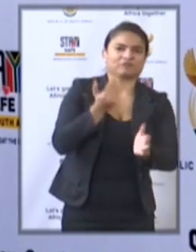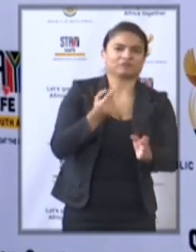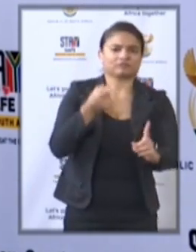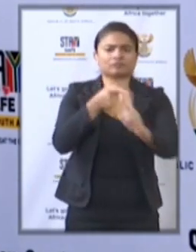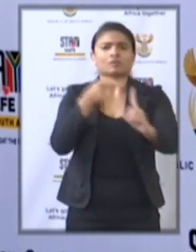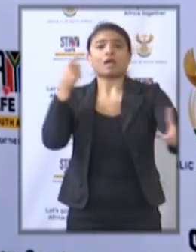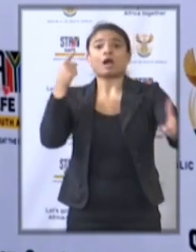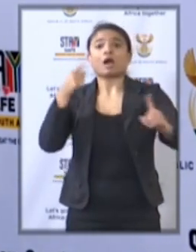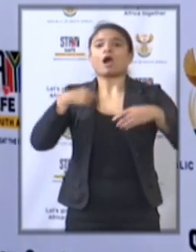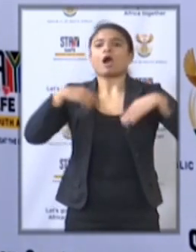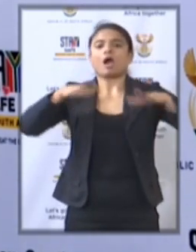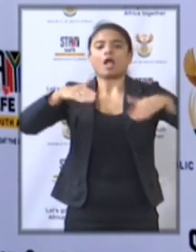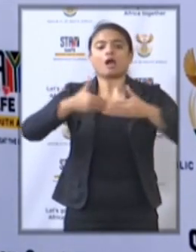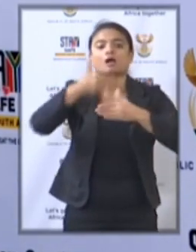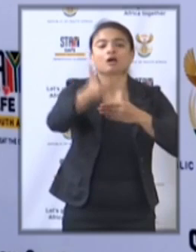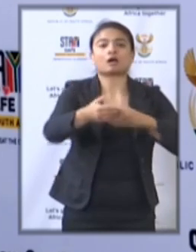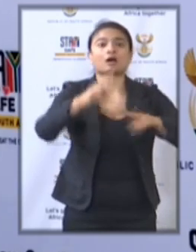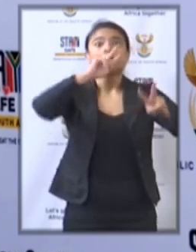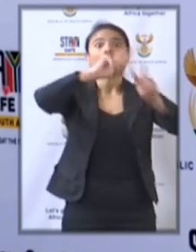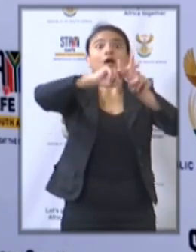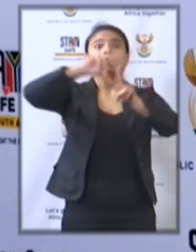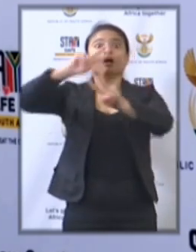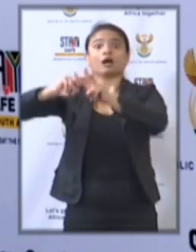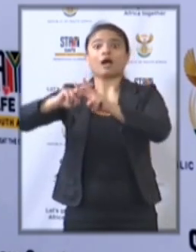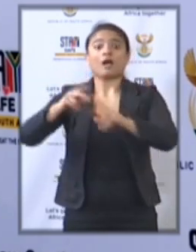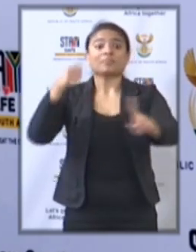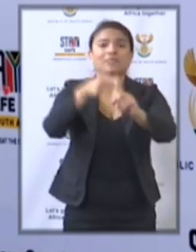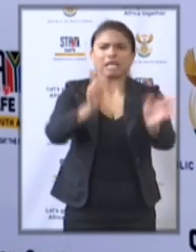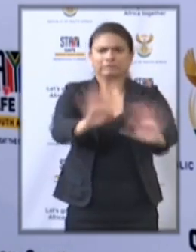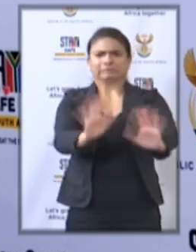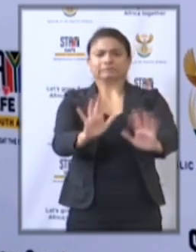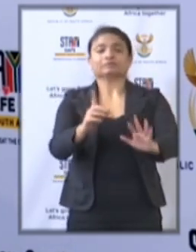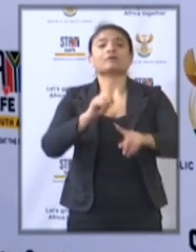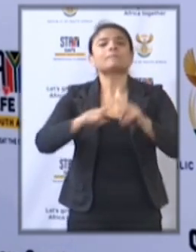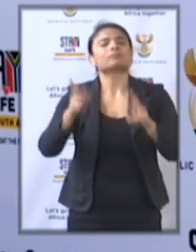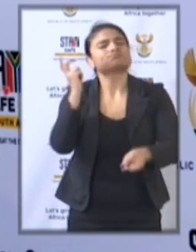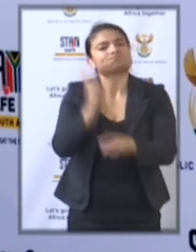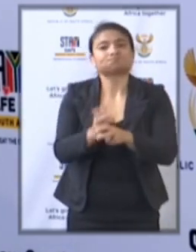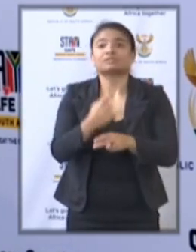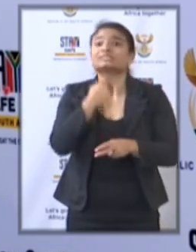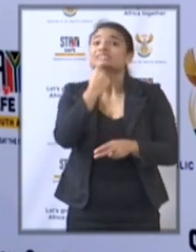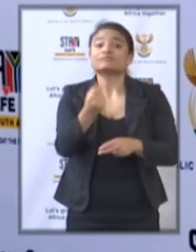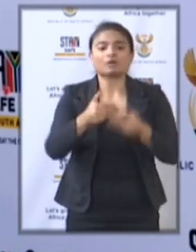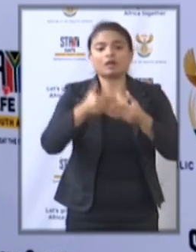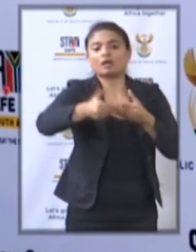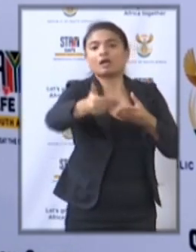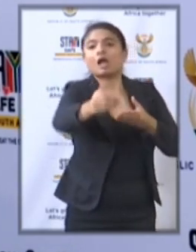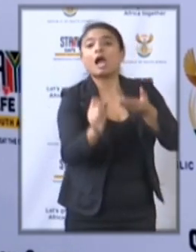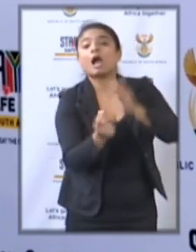not. But it's very difficult to tell at the end of the day, depending on the